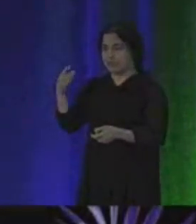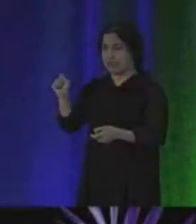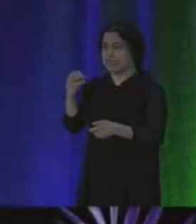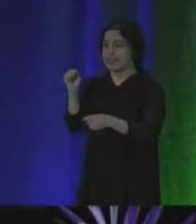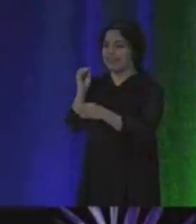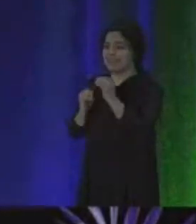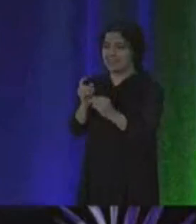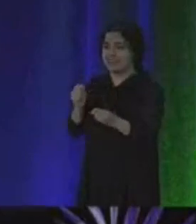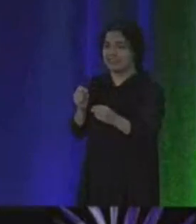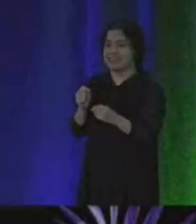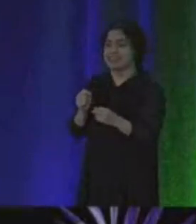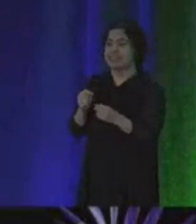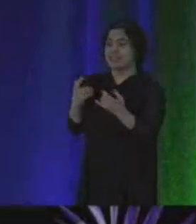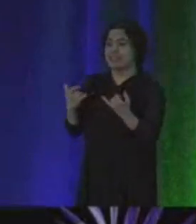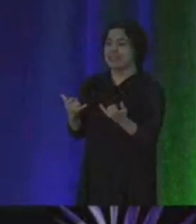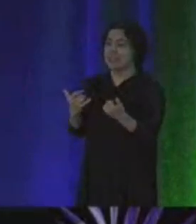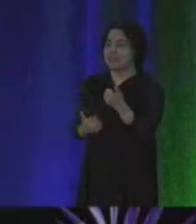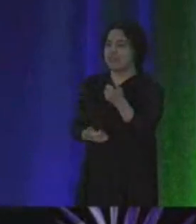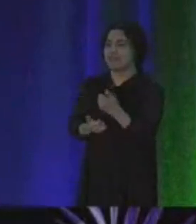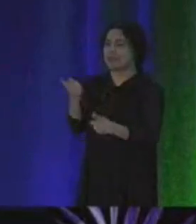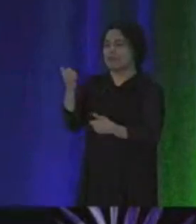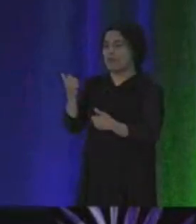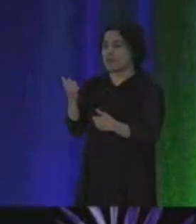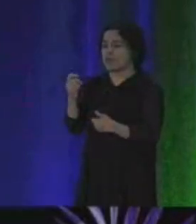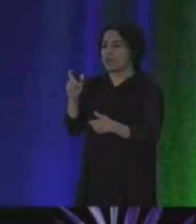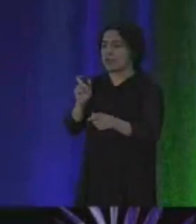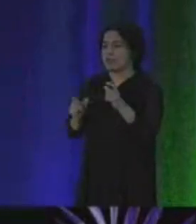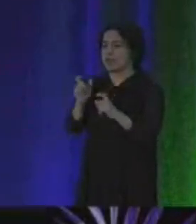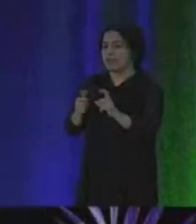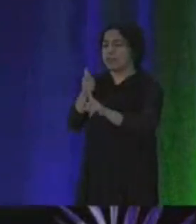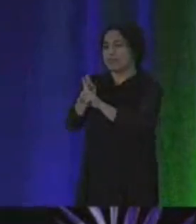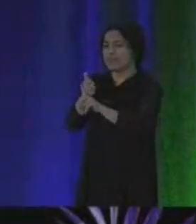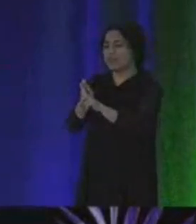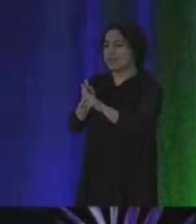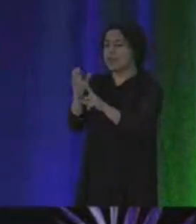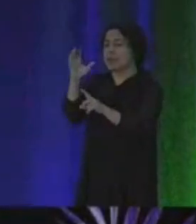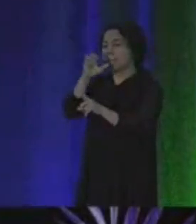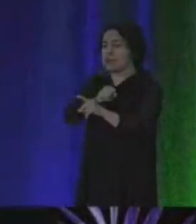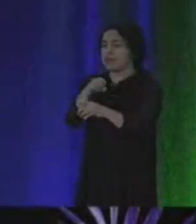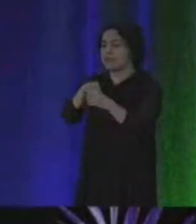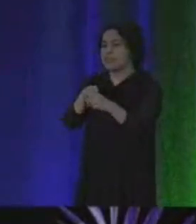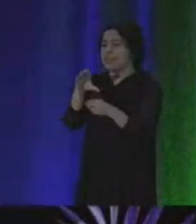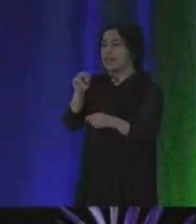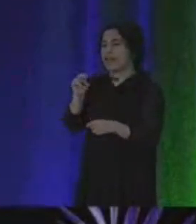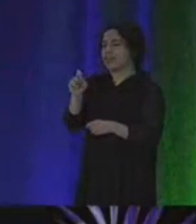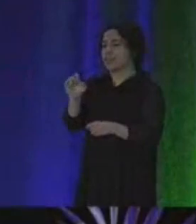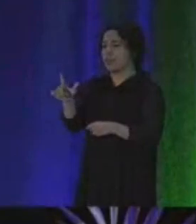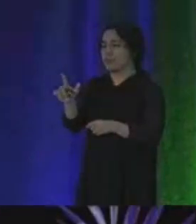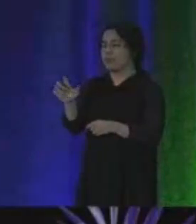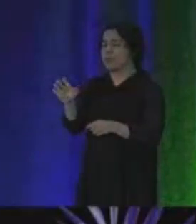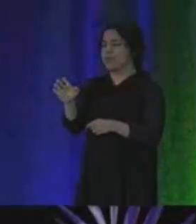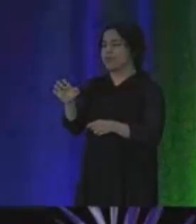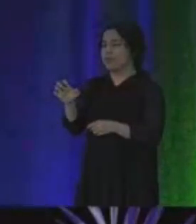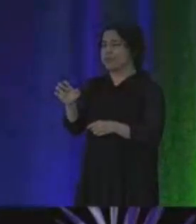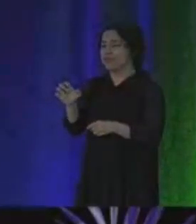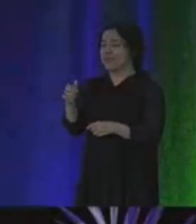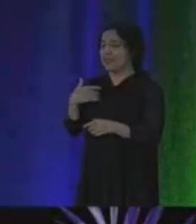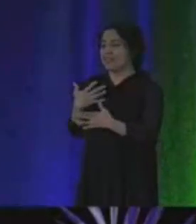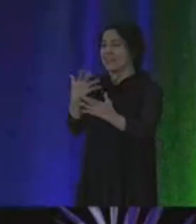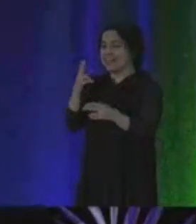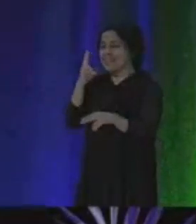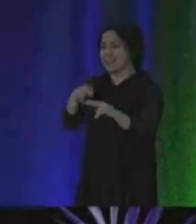what most folks are messing with in DevTools there and the console, and that's cool. That's a lot of fun. I spend a lot of time there